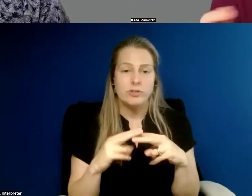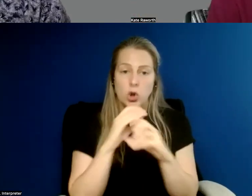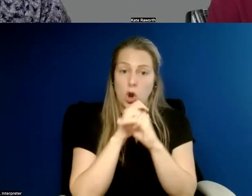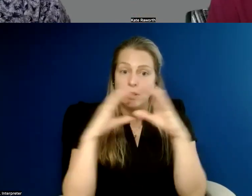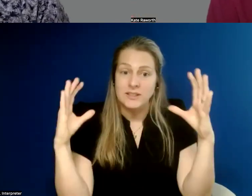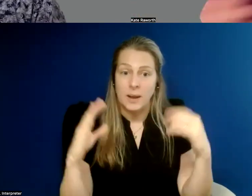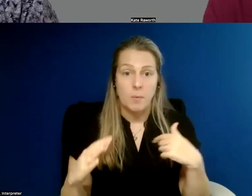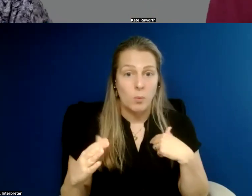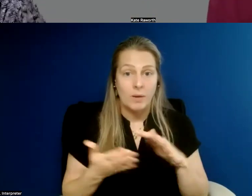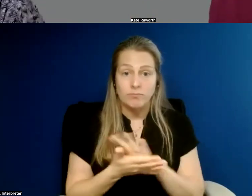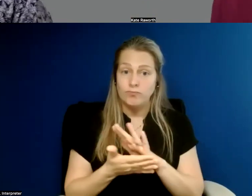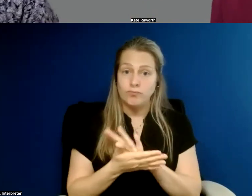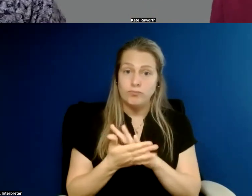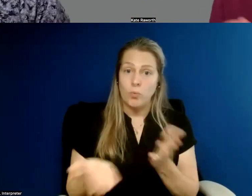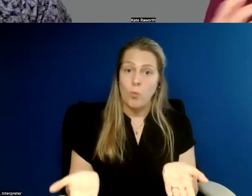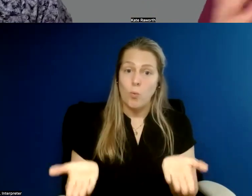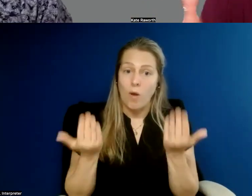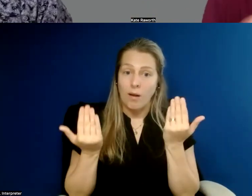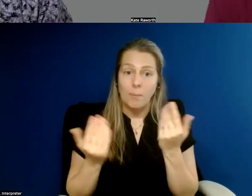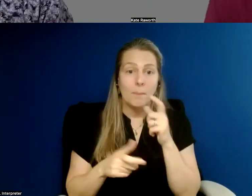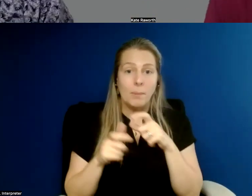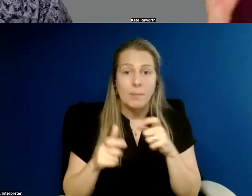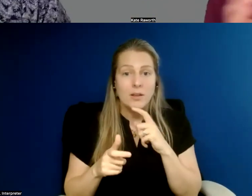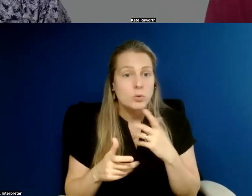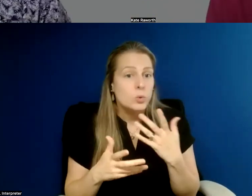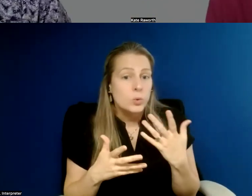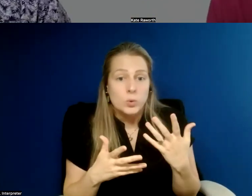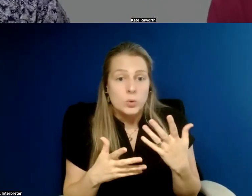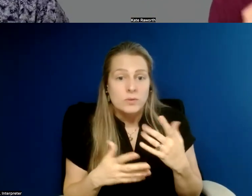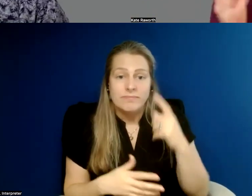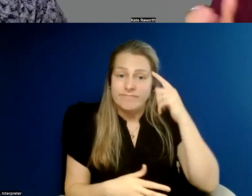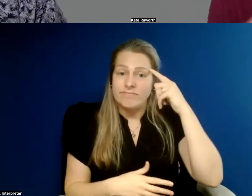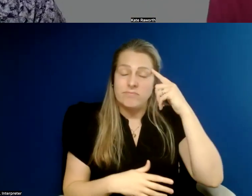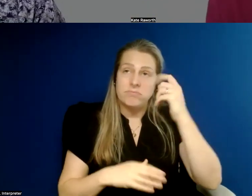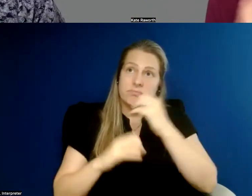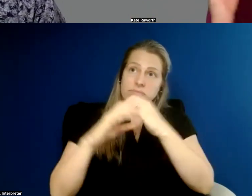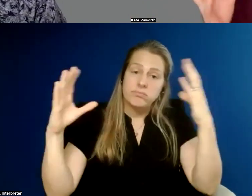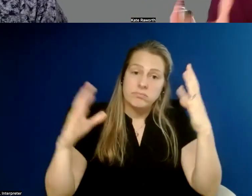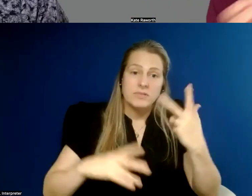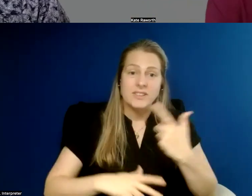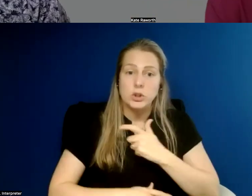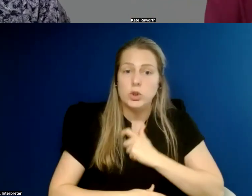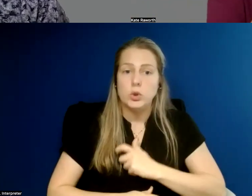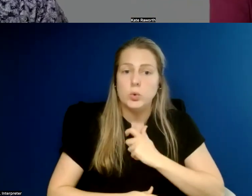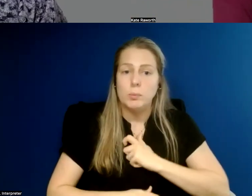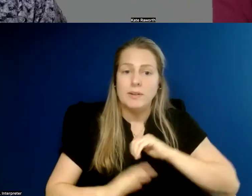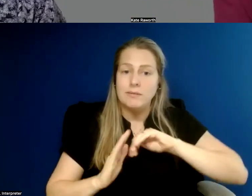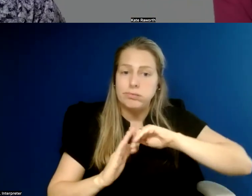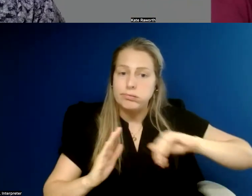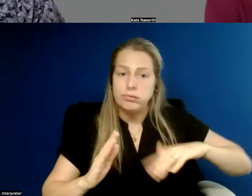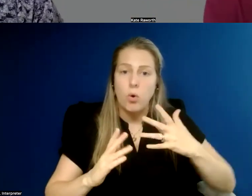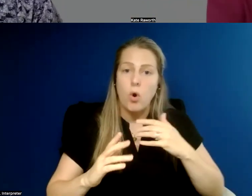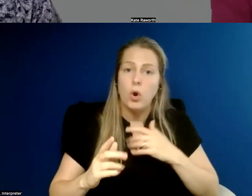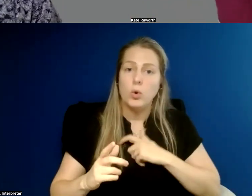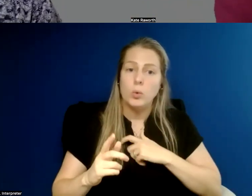people to say, I want to go beyond the donut. If you think it's got a human exceptionalism or an anthropocentrism, by all means, design